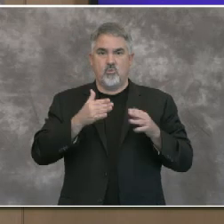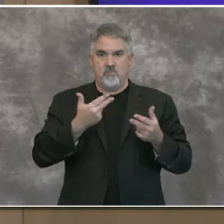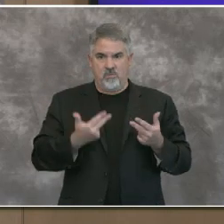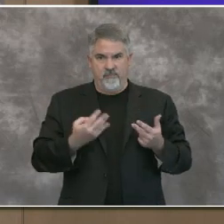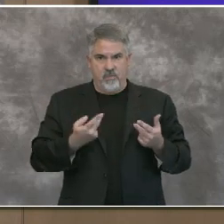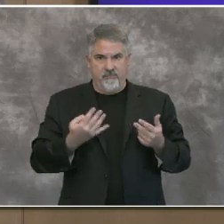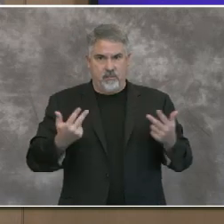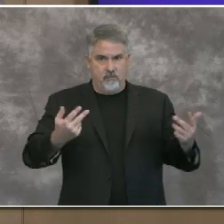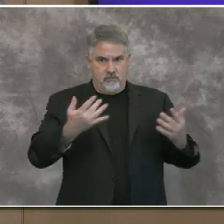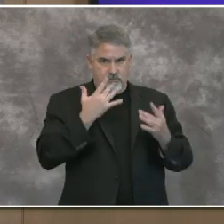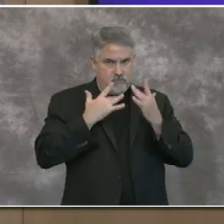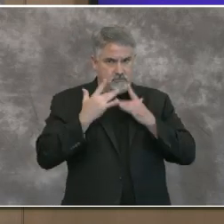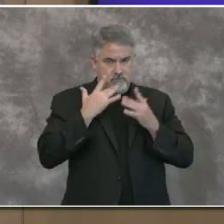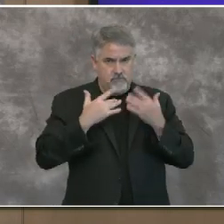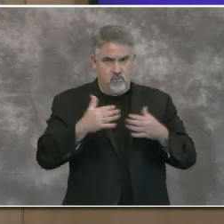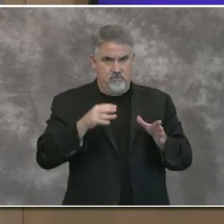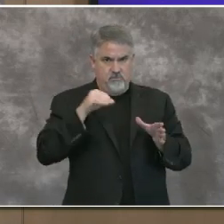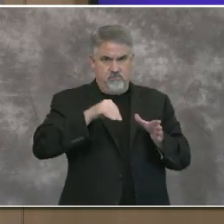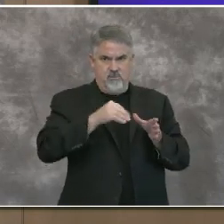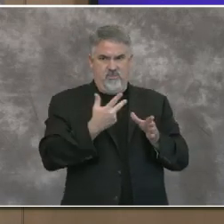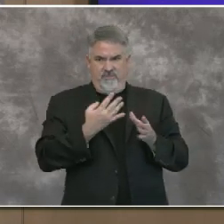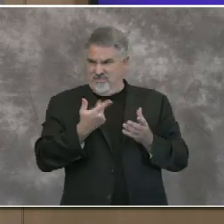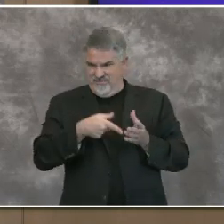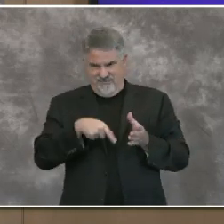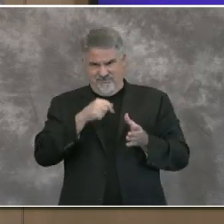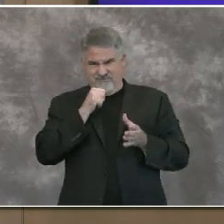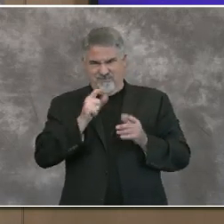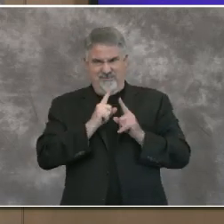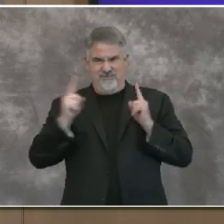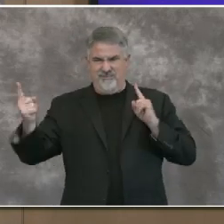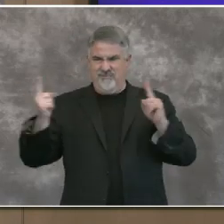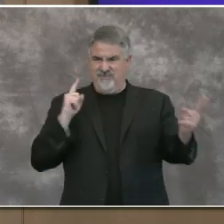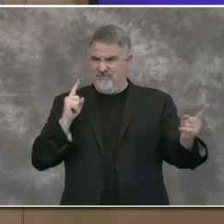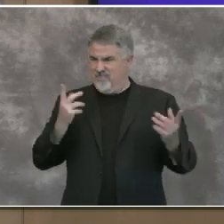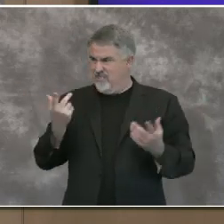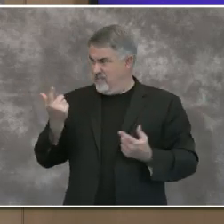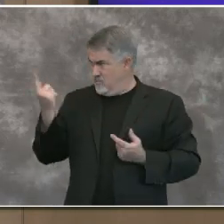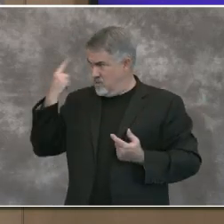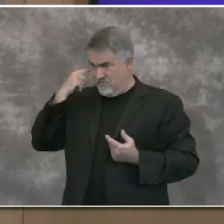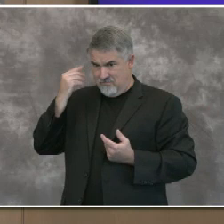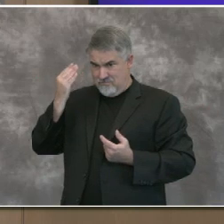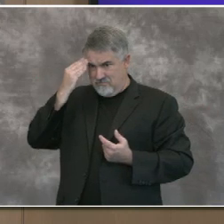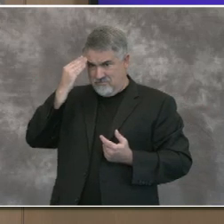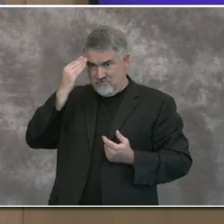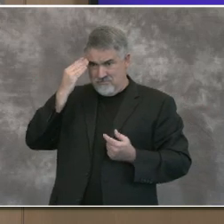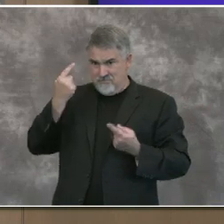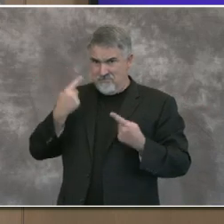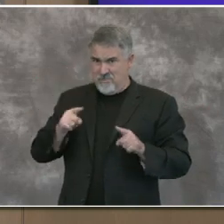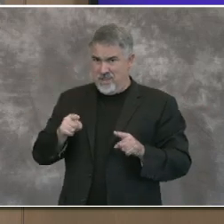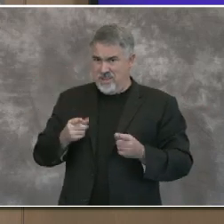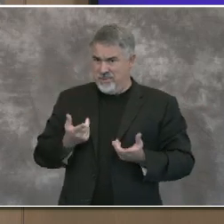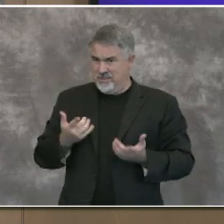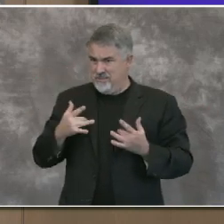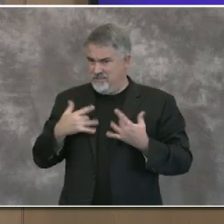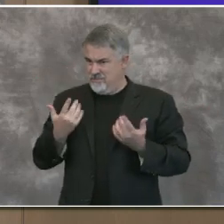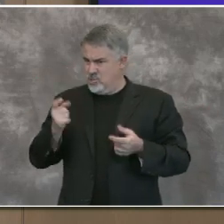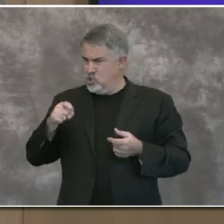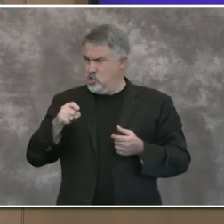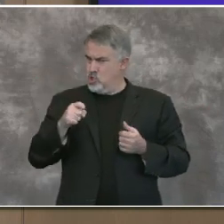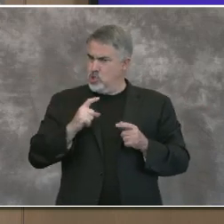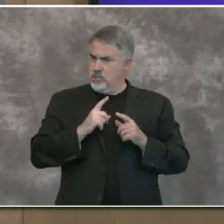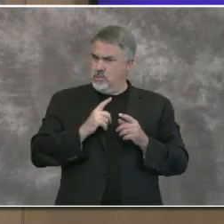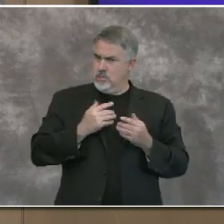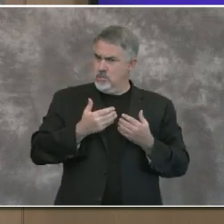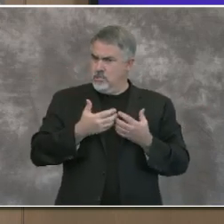wondering if you're involved with this case at all. Have you advised this nursing home on how they should be proceeding with